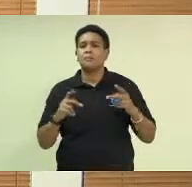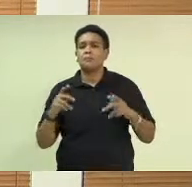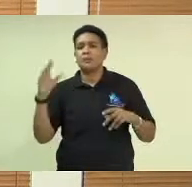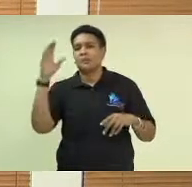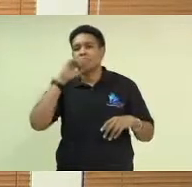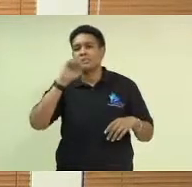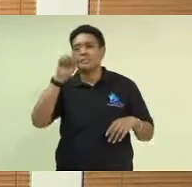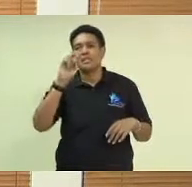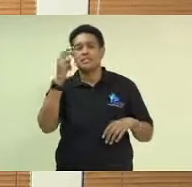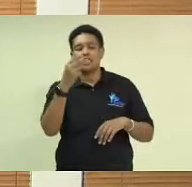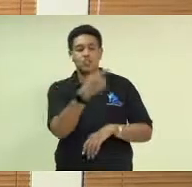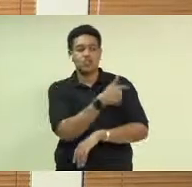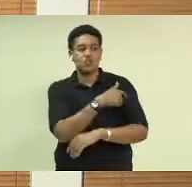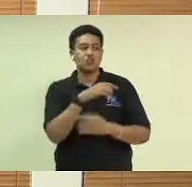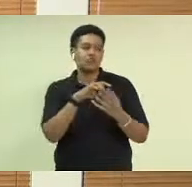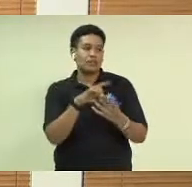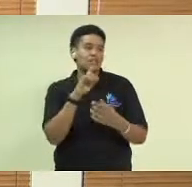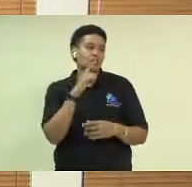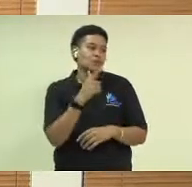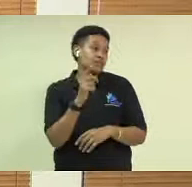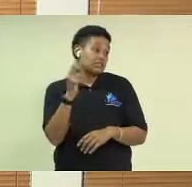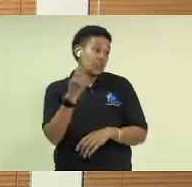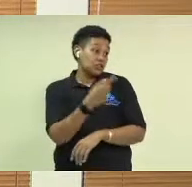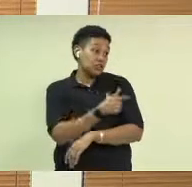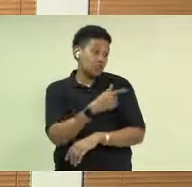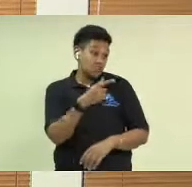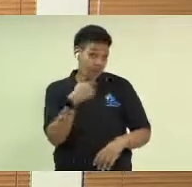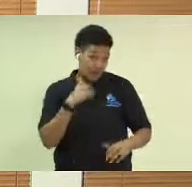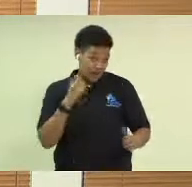their second dose of the vaccine?